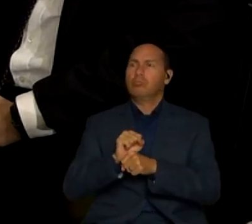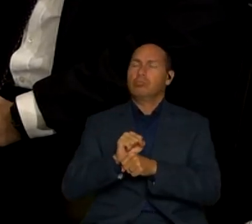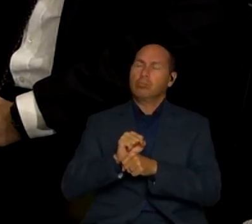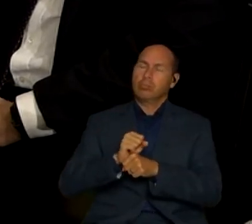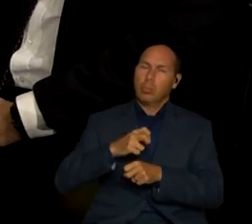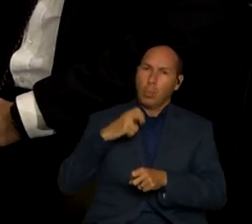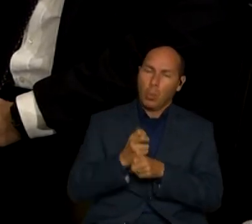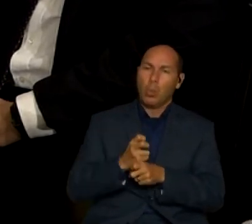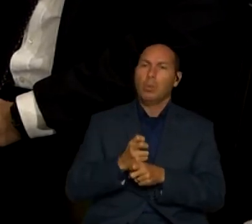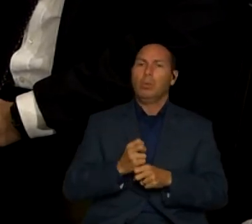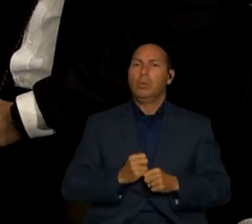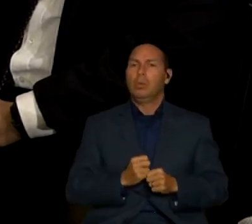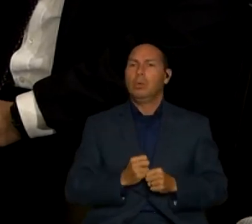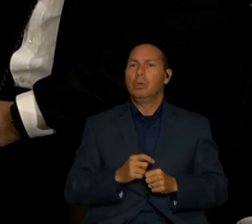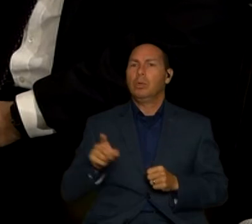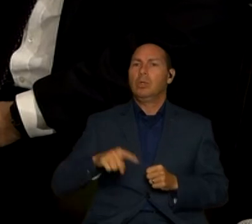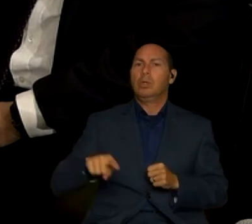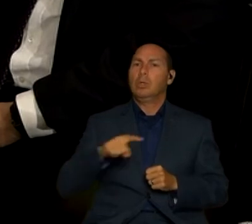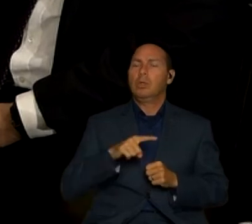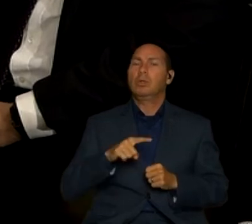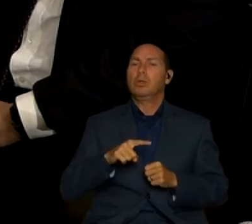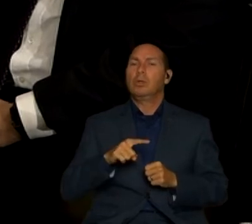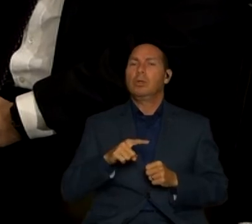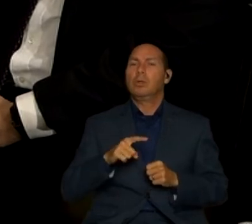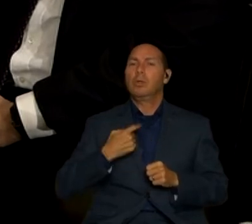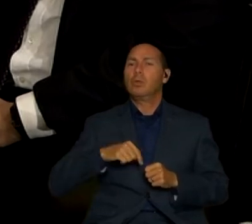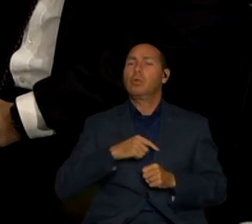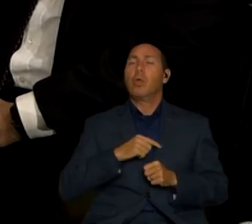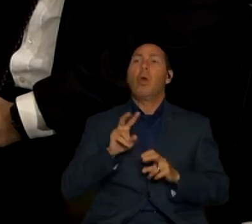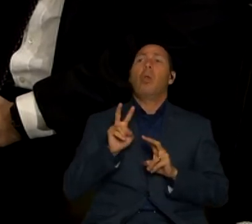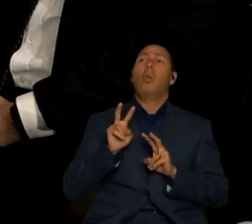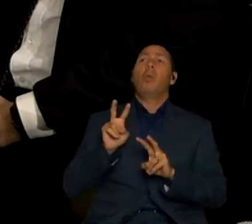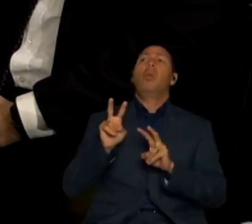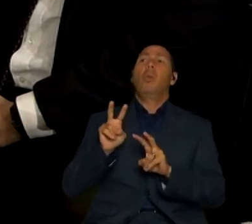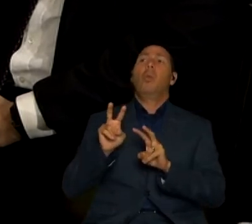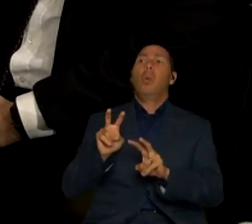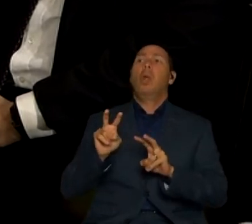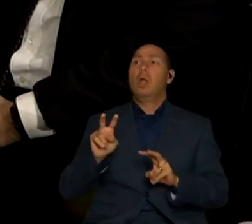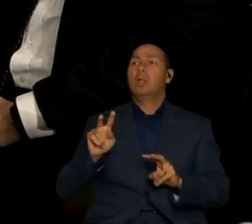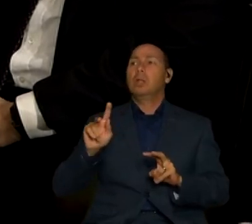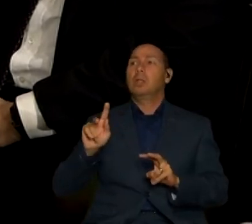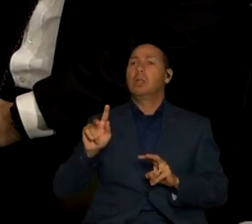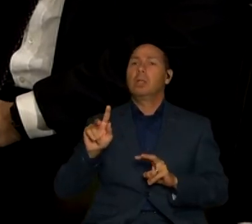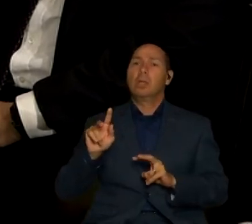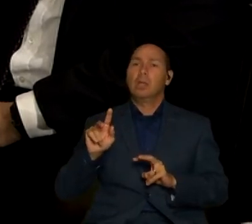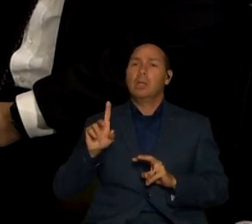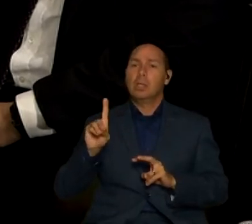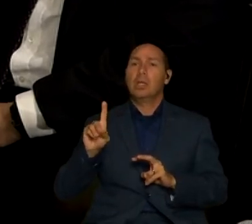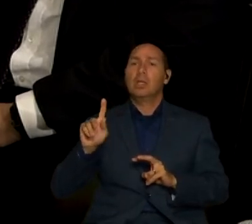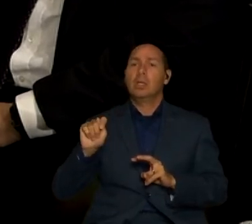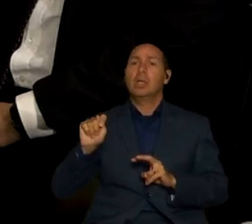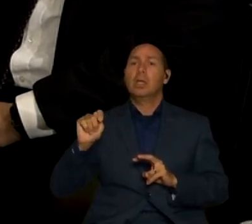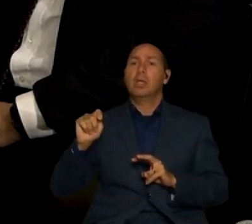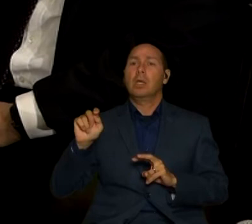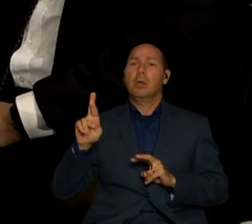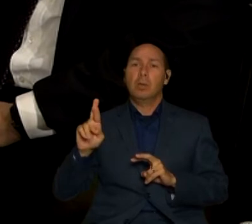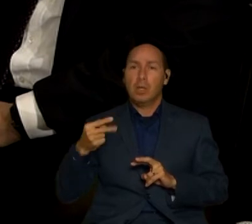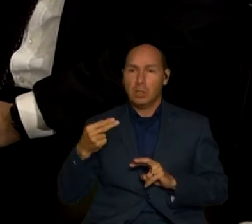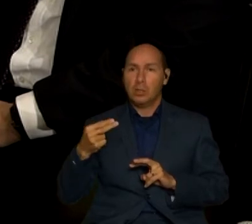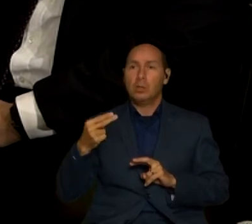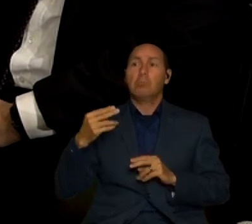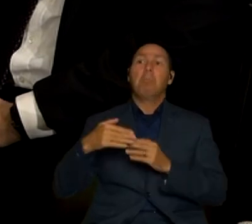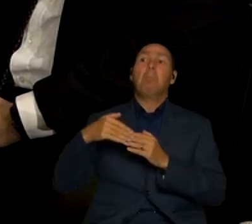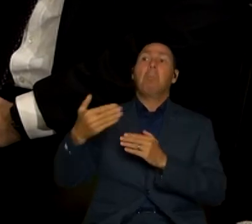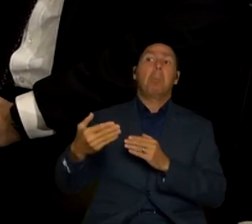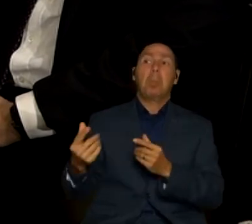of the CSR, we're really looking forward, because OATRH will be next. And as I told you, Arnaldo, when we started this